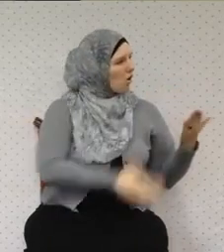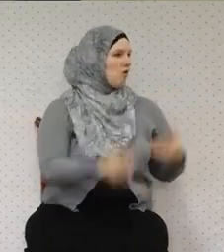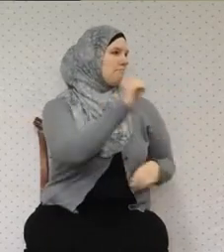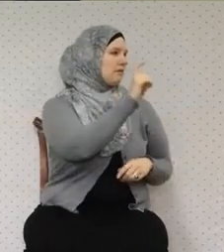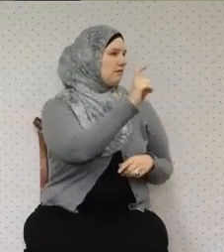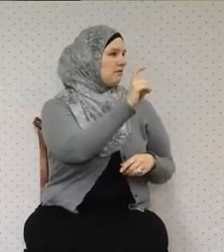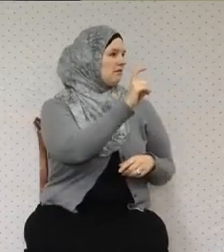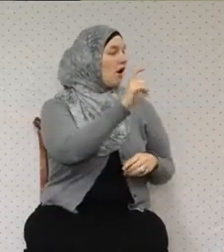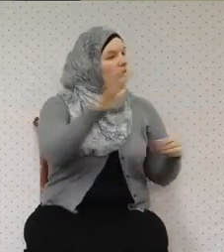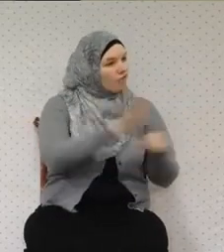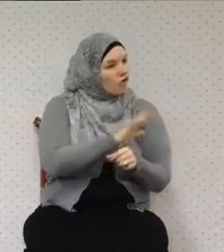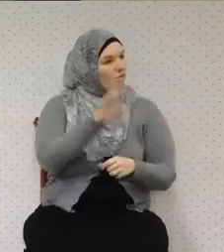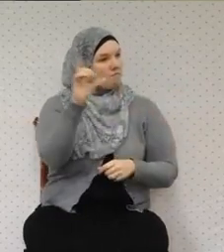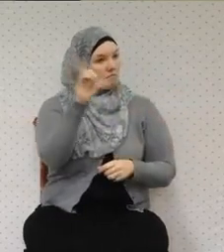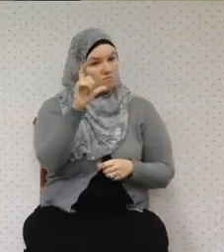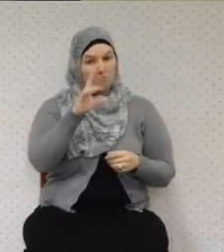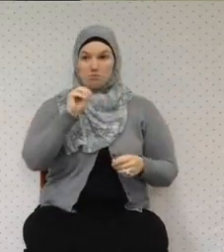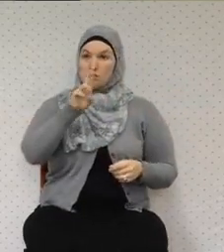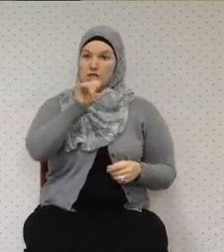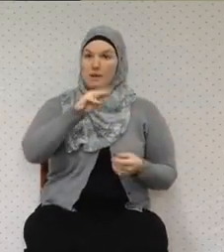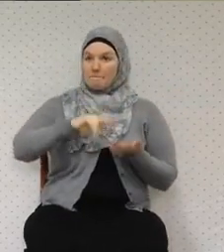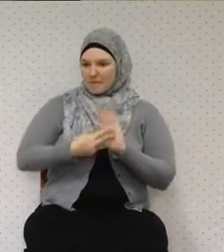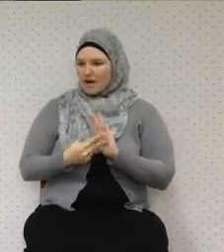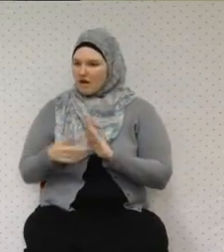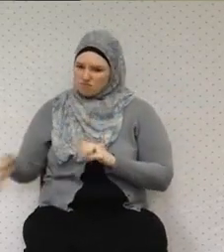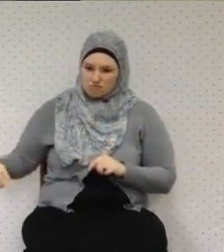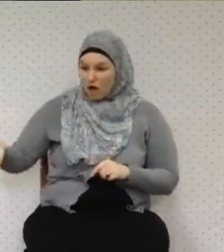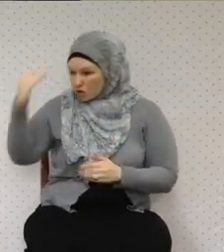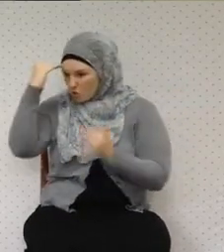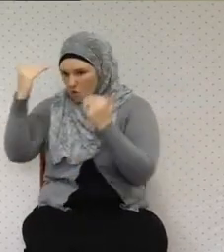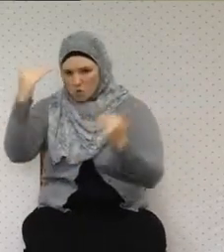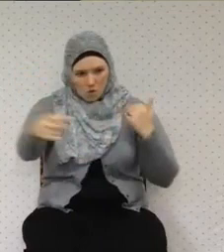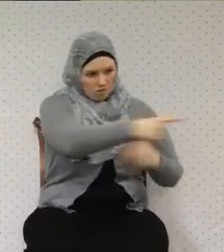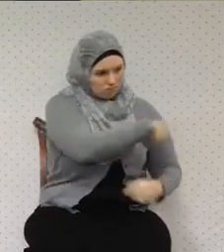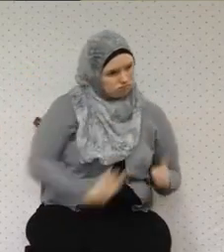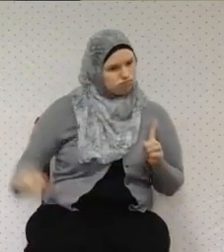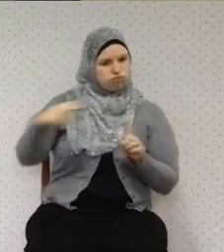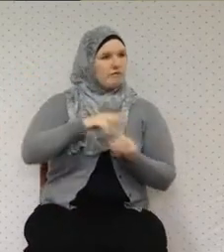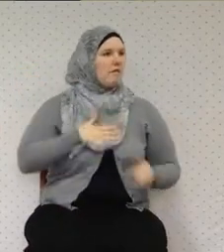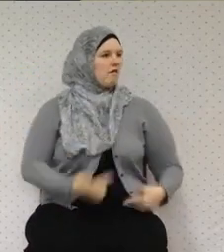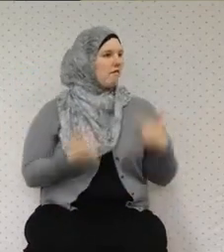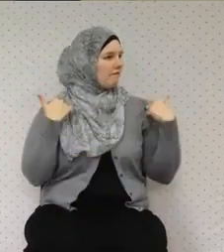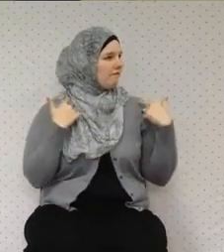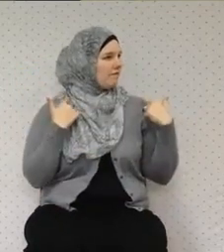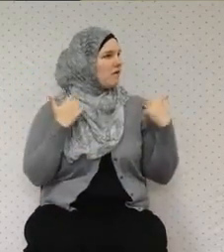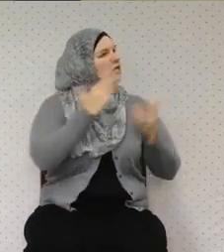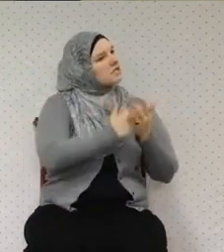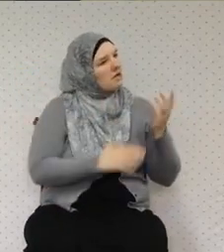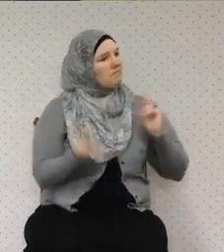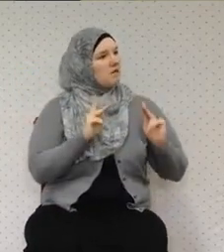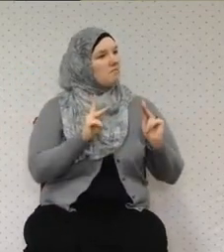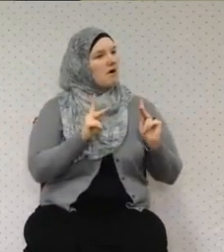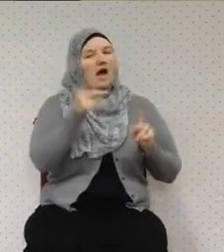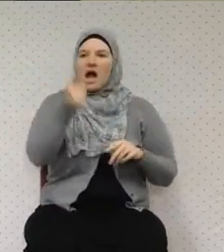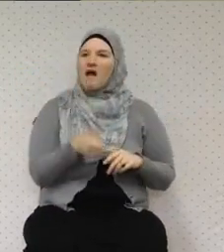takes from Islam what he decides he needs or he can, which we all use those criteria, and then